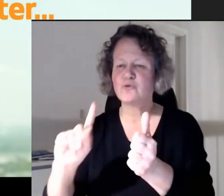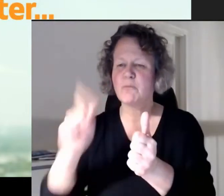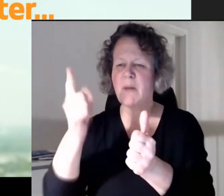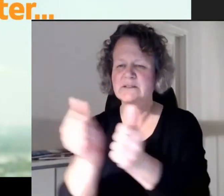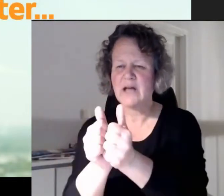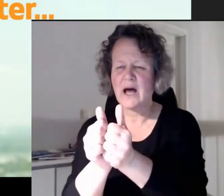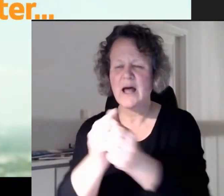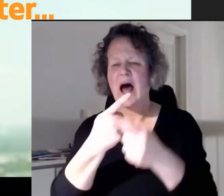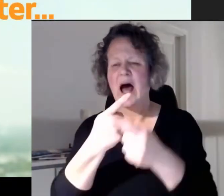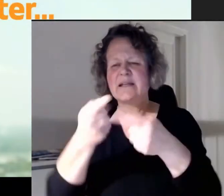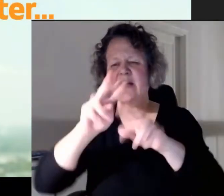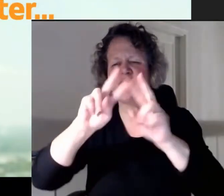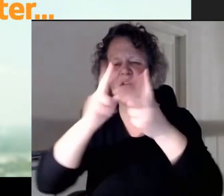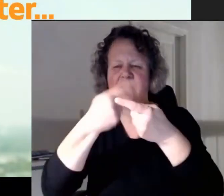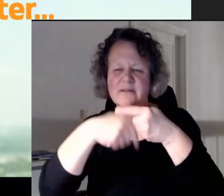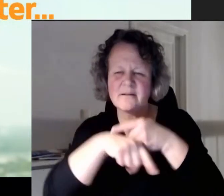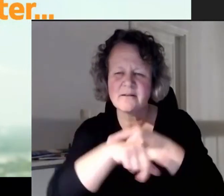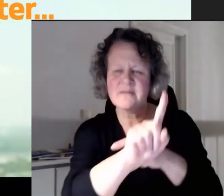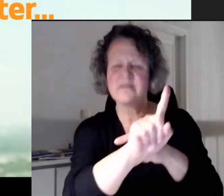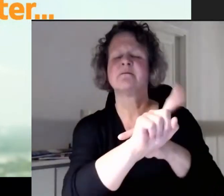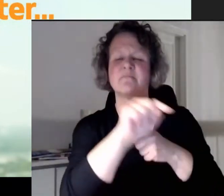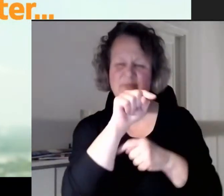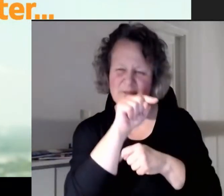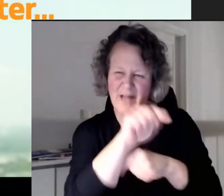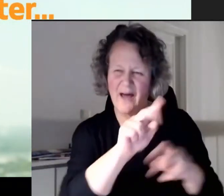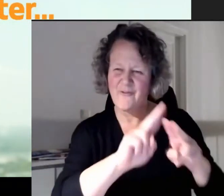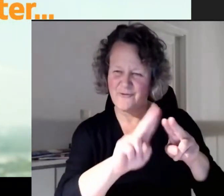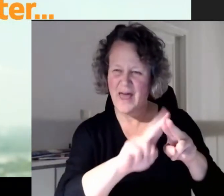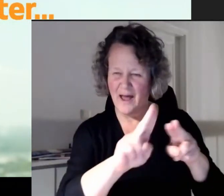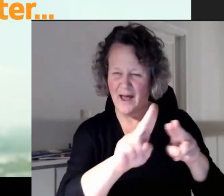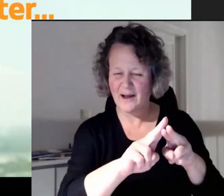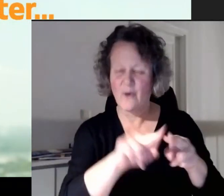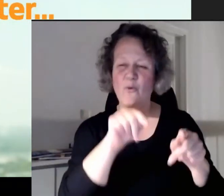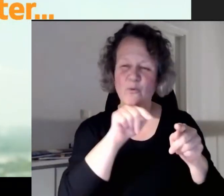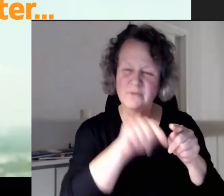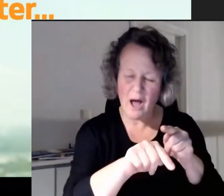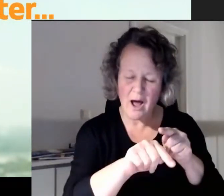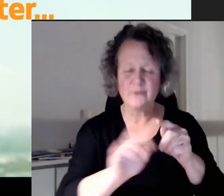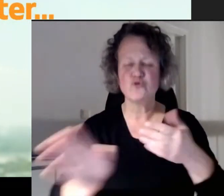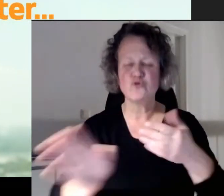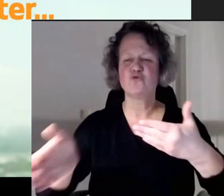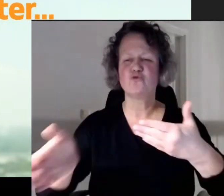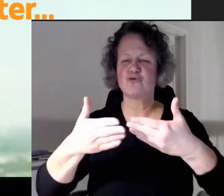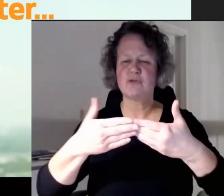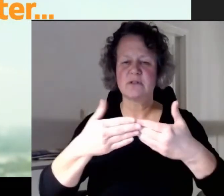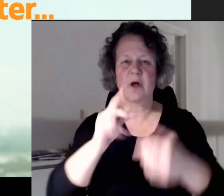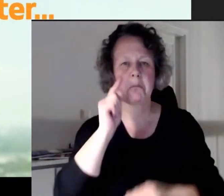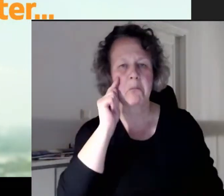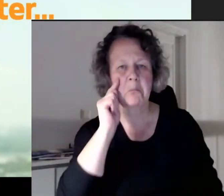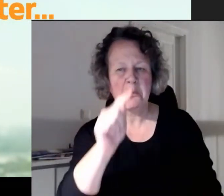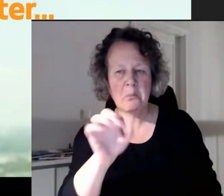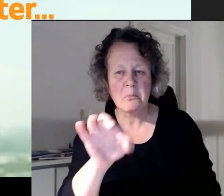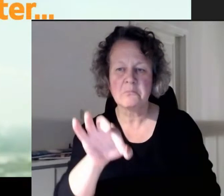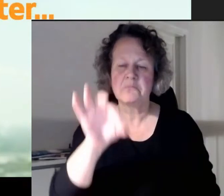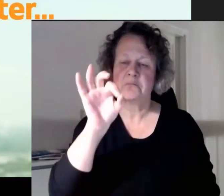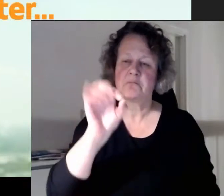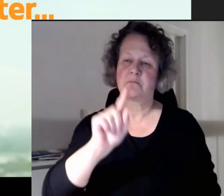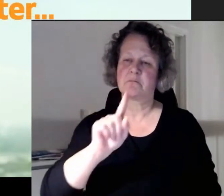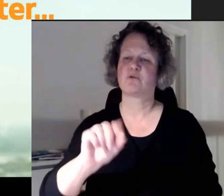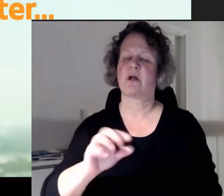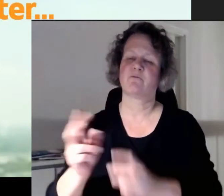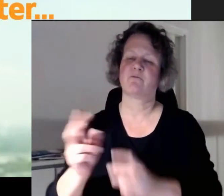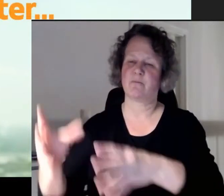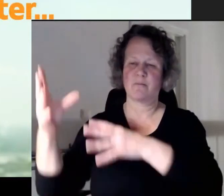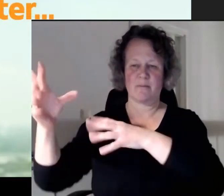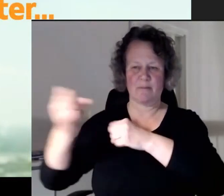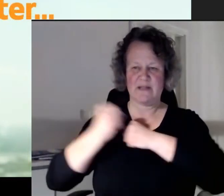this case a janitor, he addresses him, he goes into another world. It's the work in this case, the closing door system,